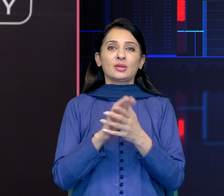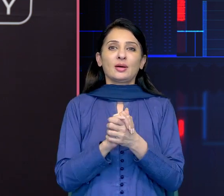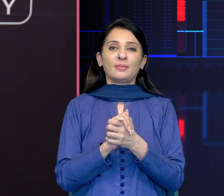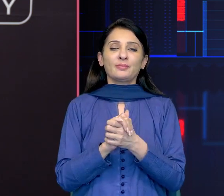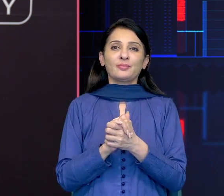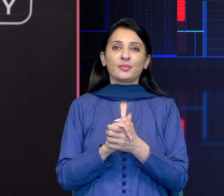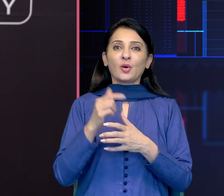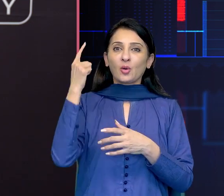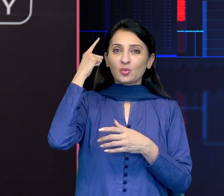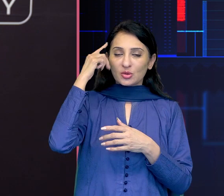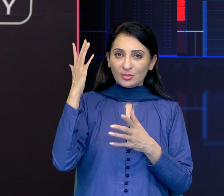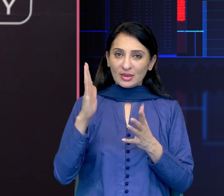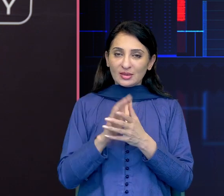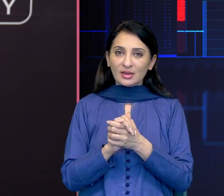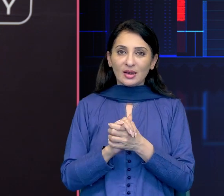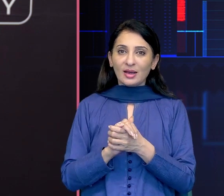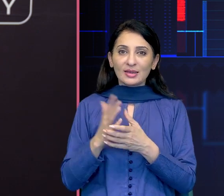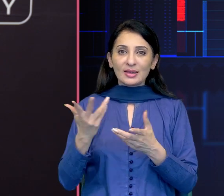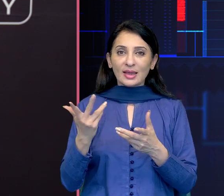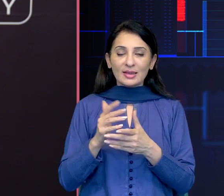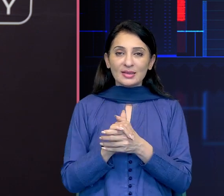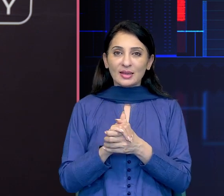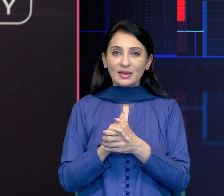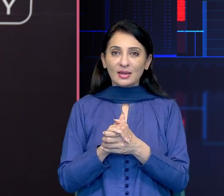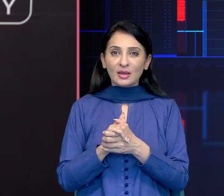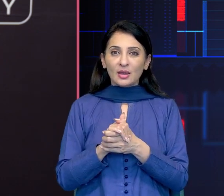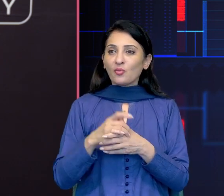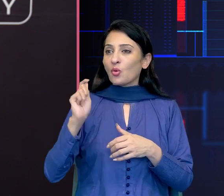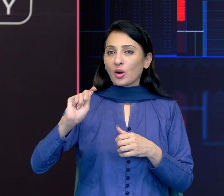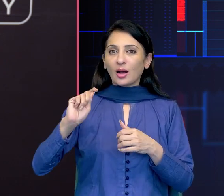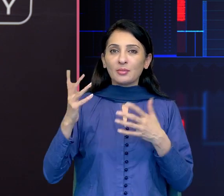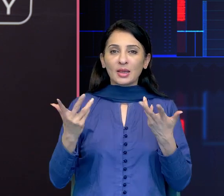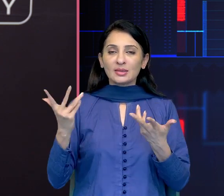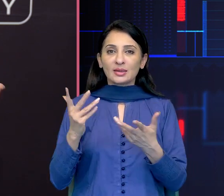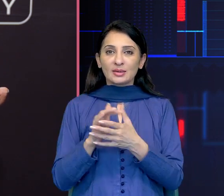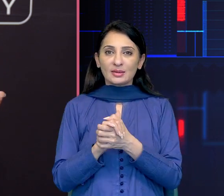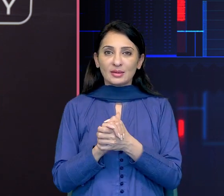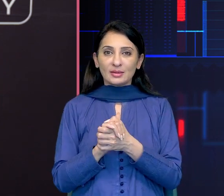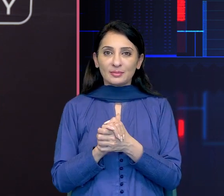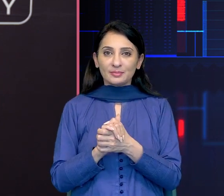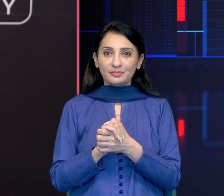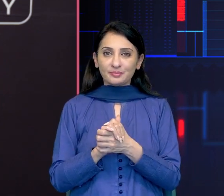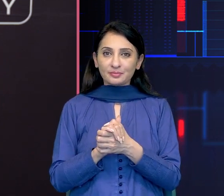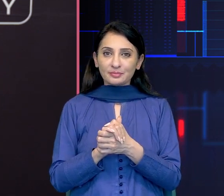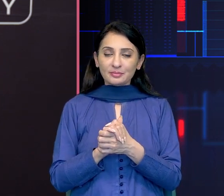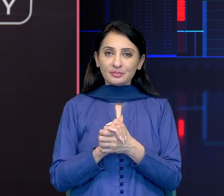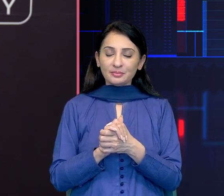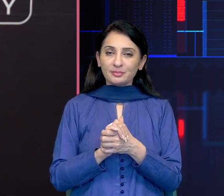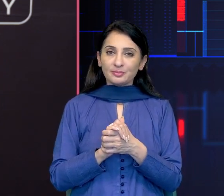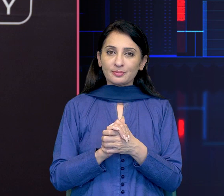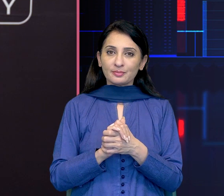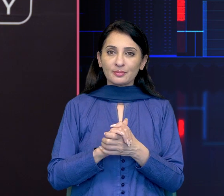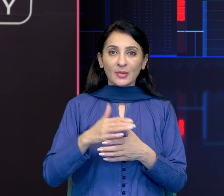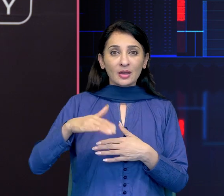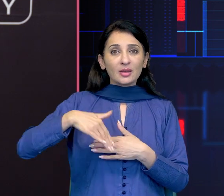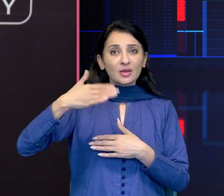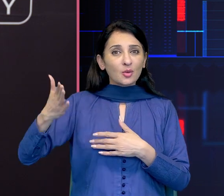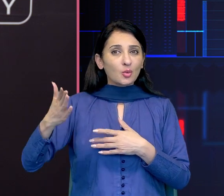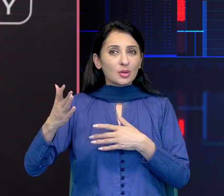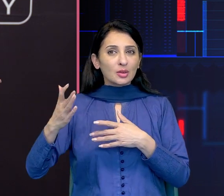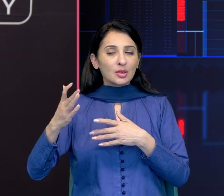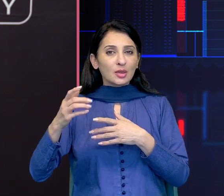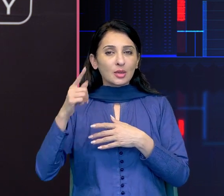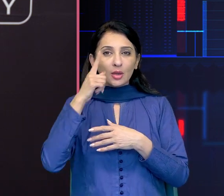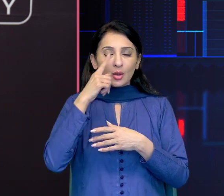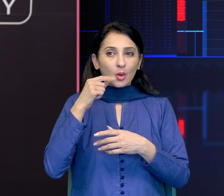travel to those areas where it was earlier it was not easy. I came to